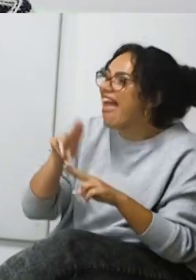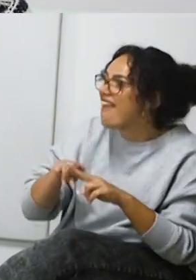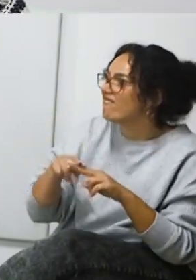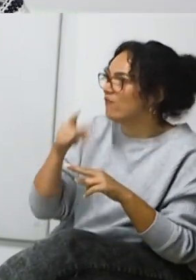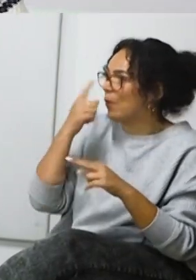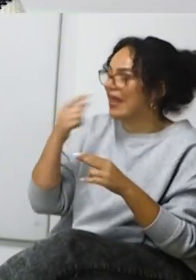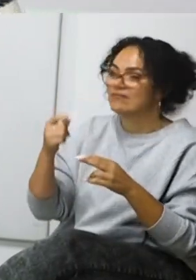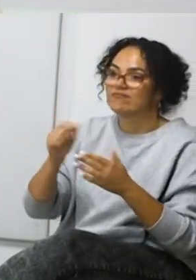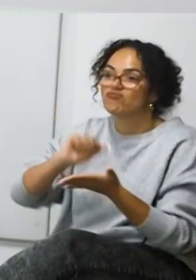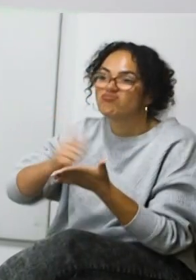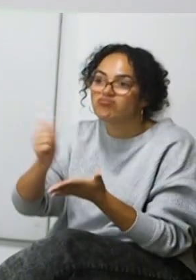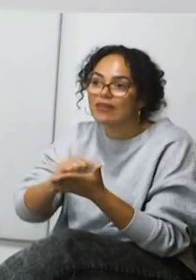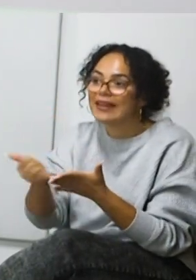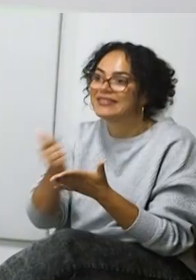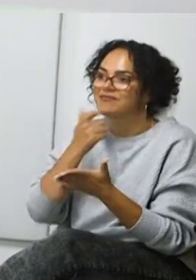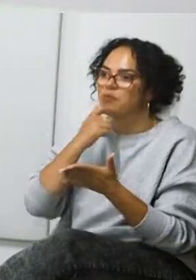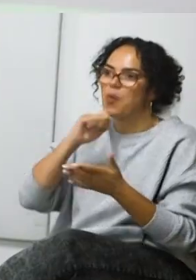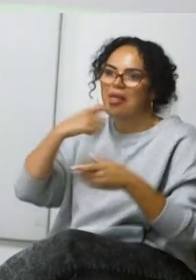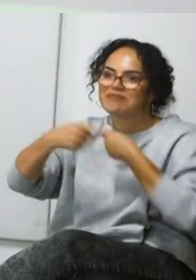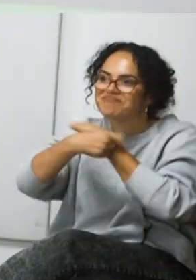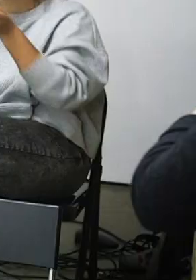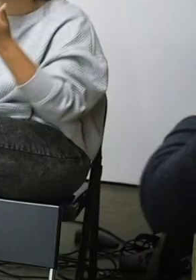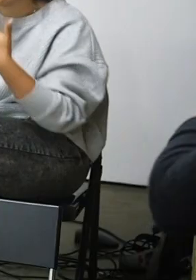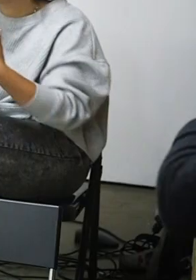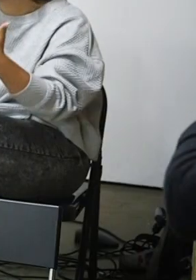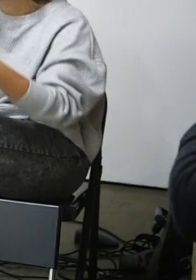thinking about how that then opens up different types of futures.